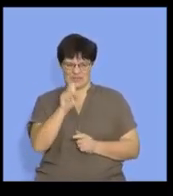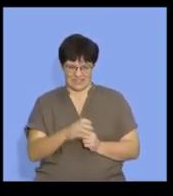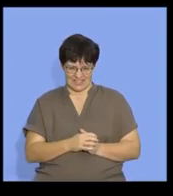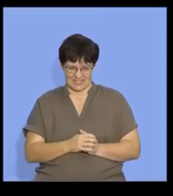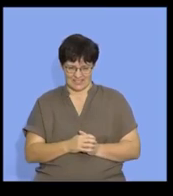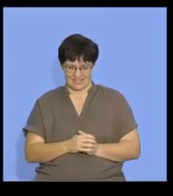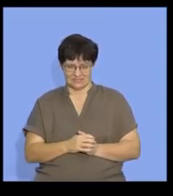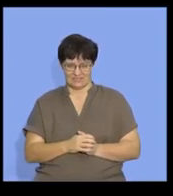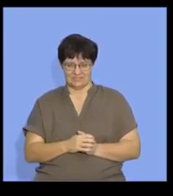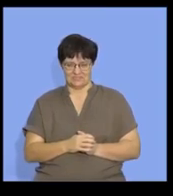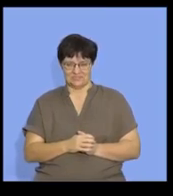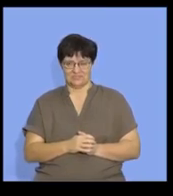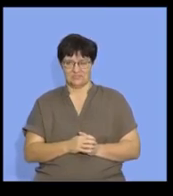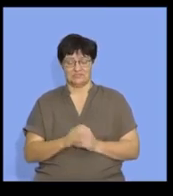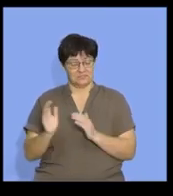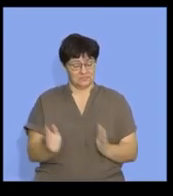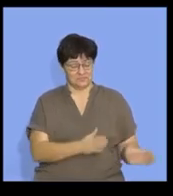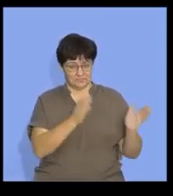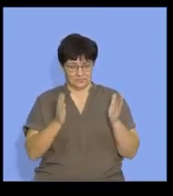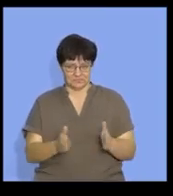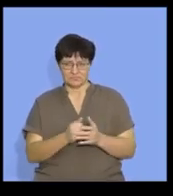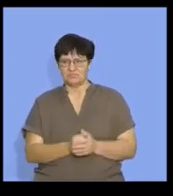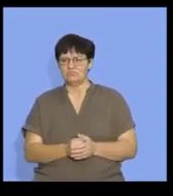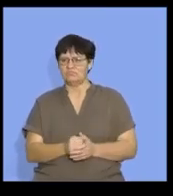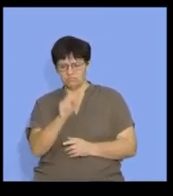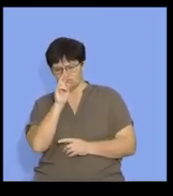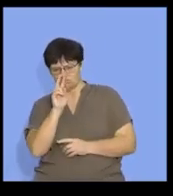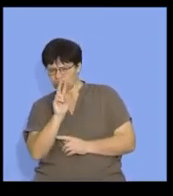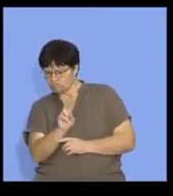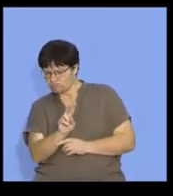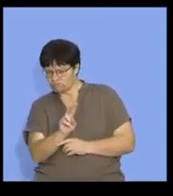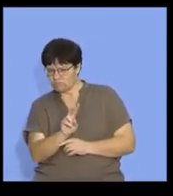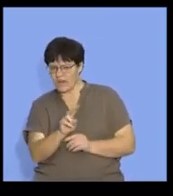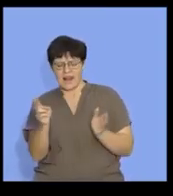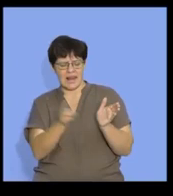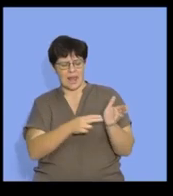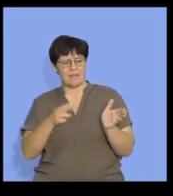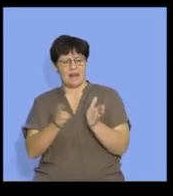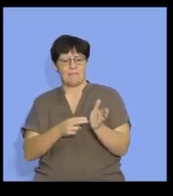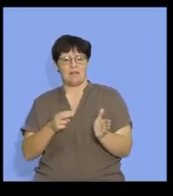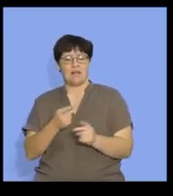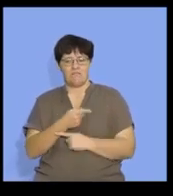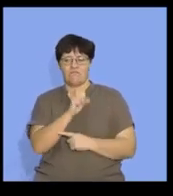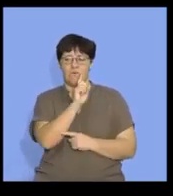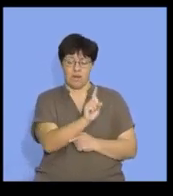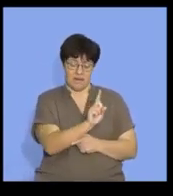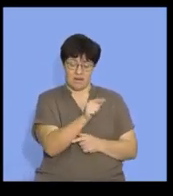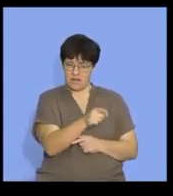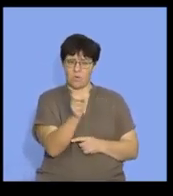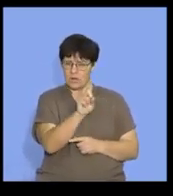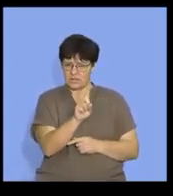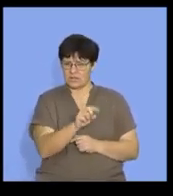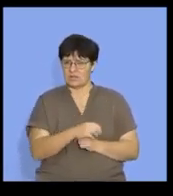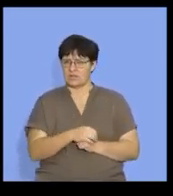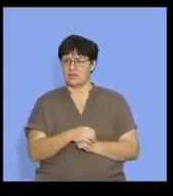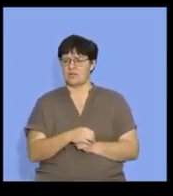question to start off with. Now, studying question, provide labels for 1. Number 1 is